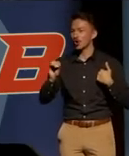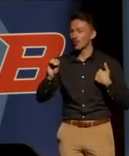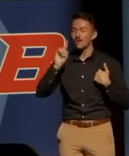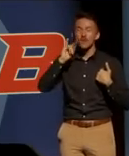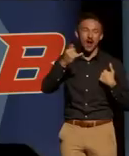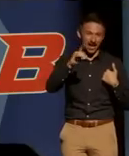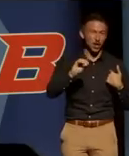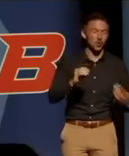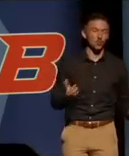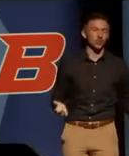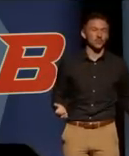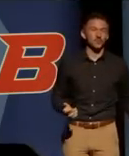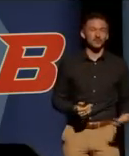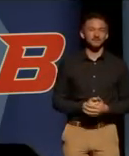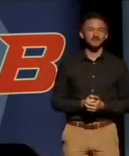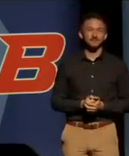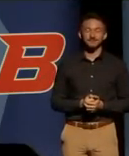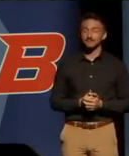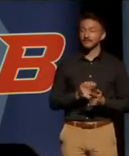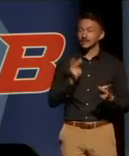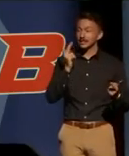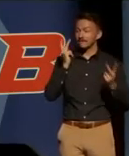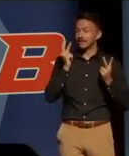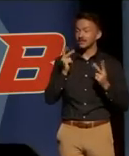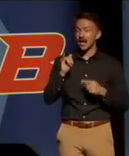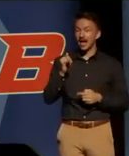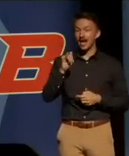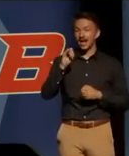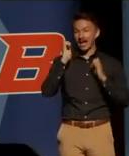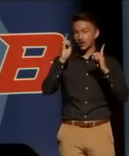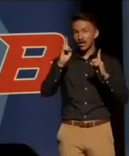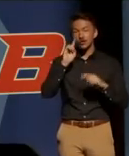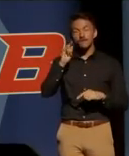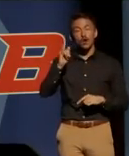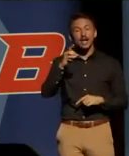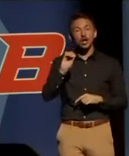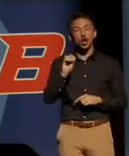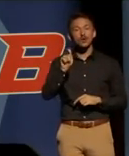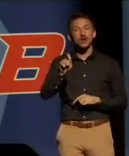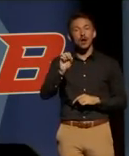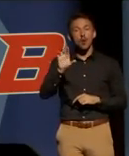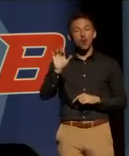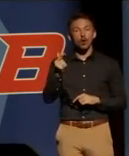Idaho. Visit educationforidaho.org to learn more.